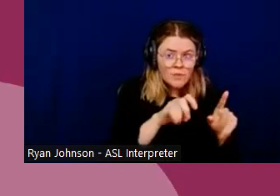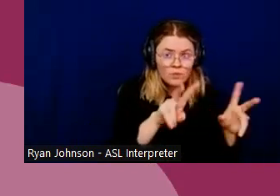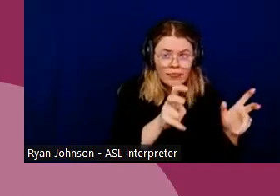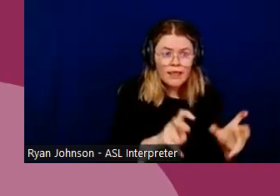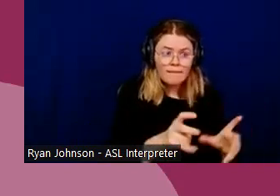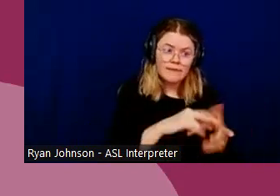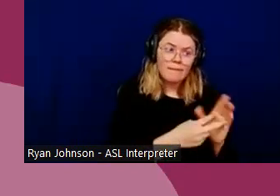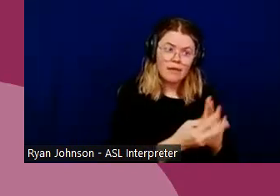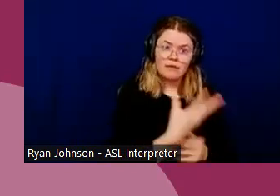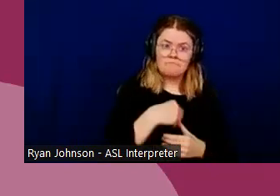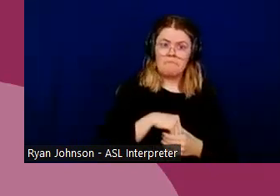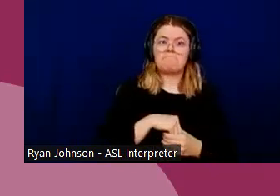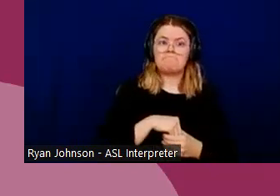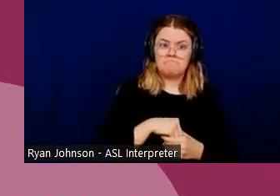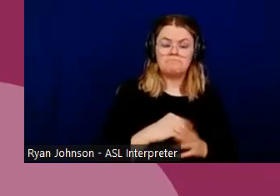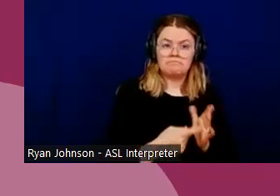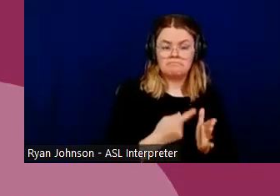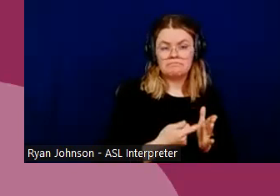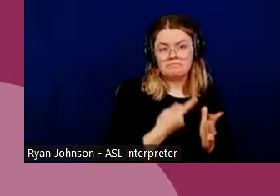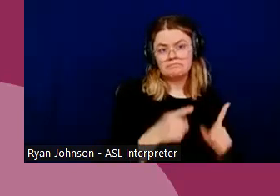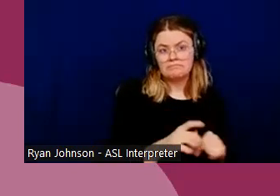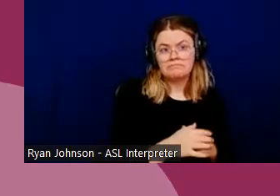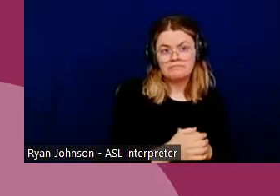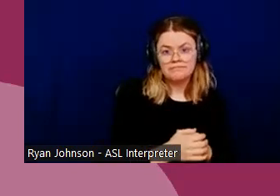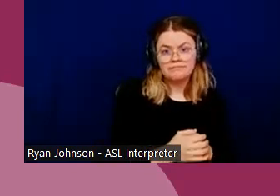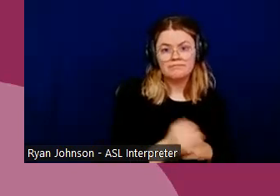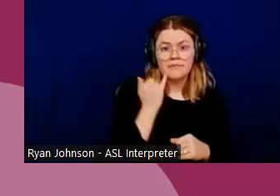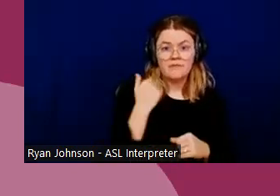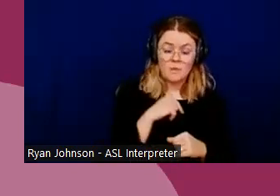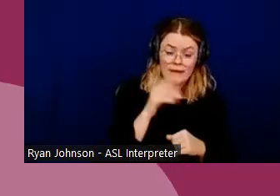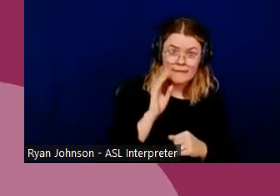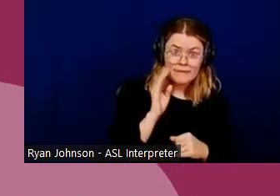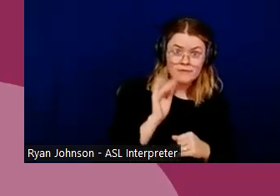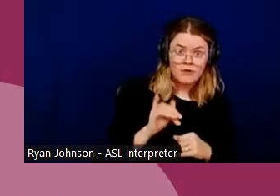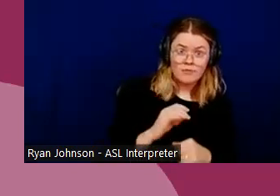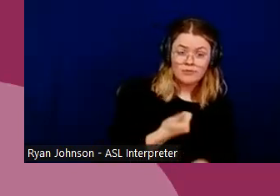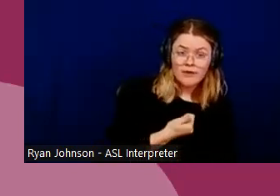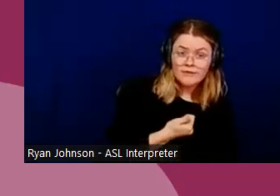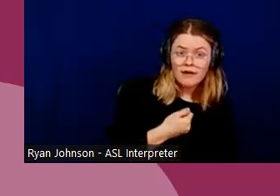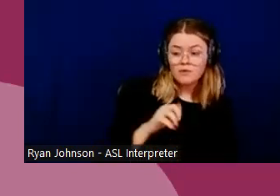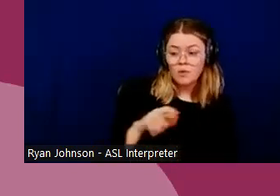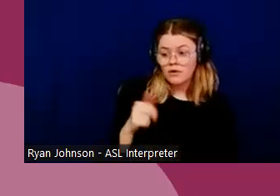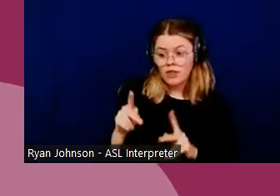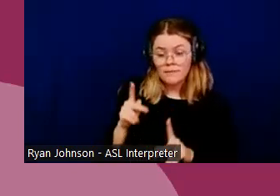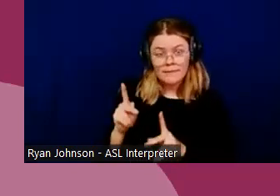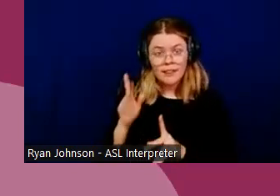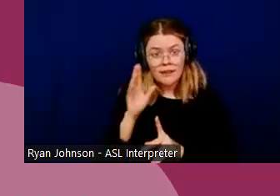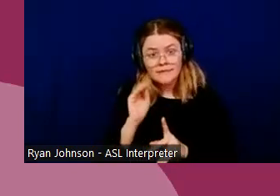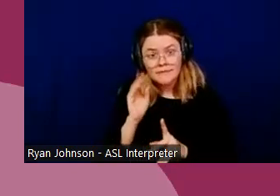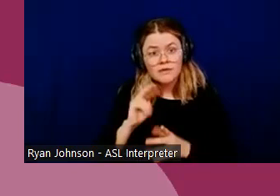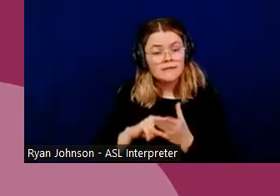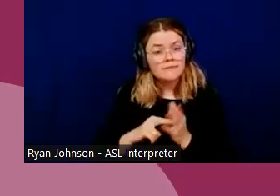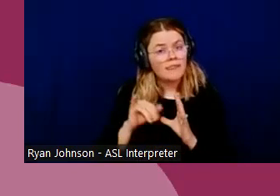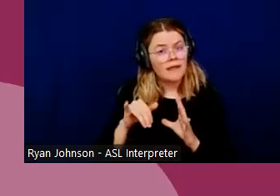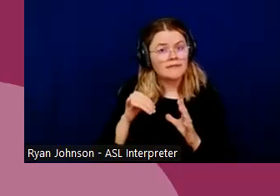experienced abuse ourselves or if we've seen other people experience abuse. It's just something to kind of reflect on.